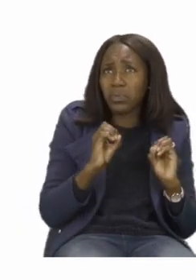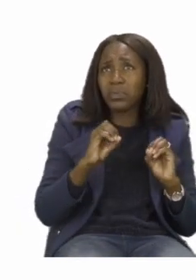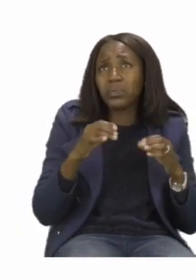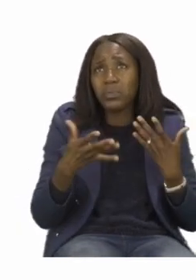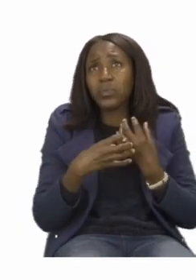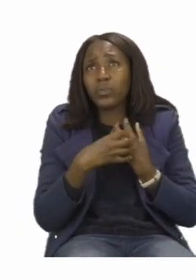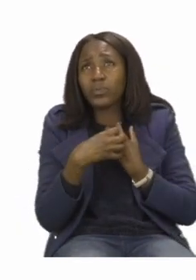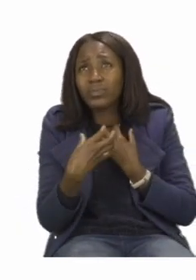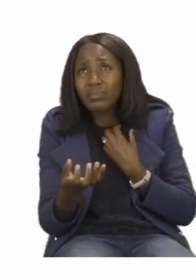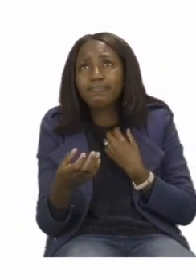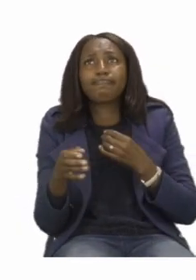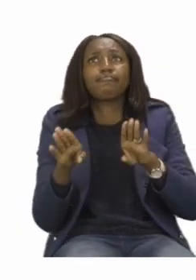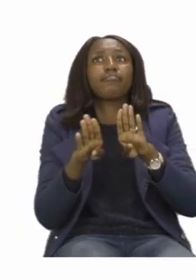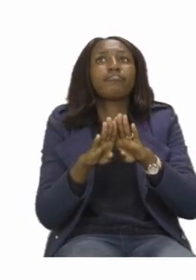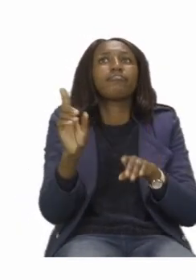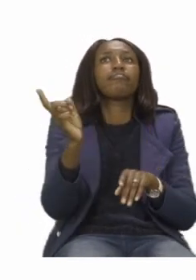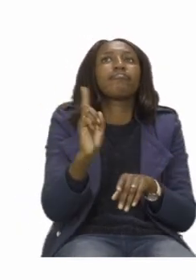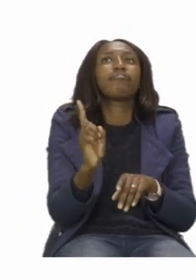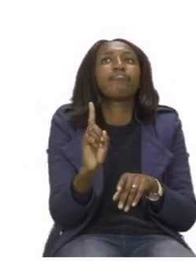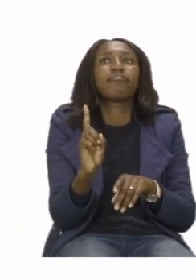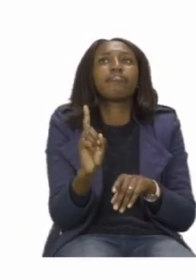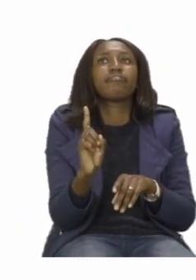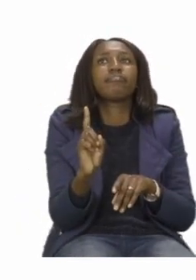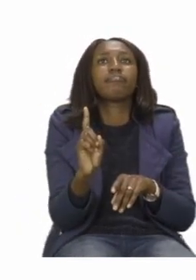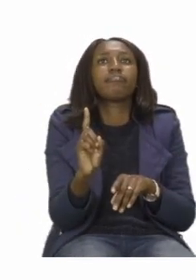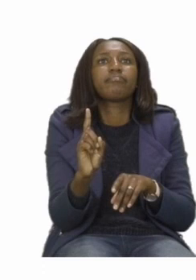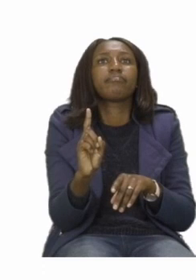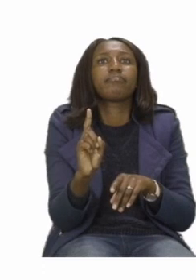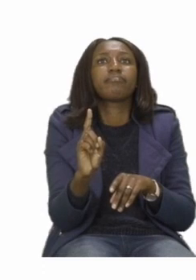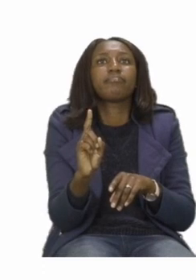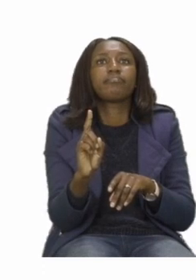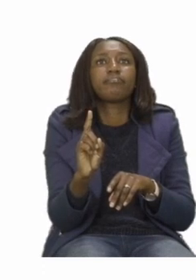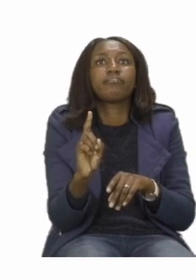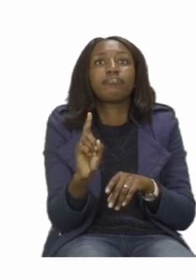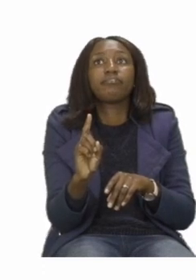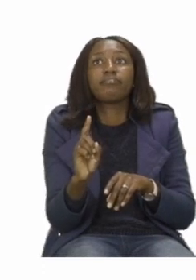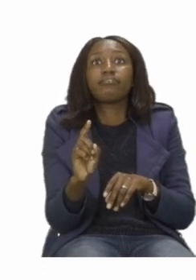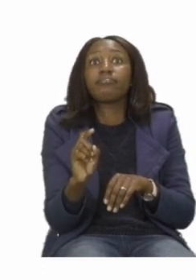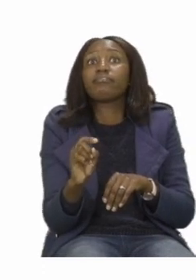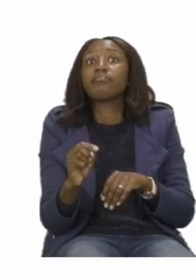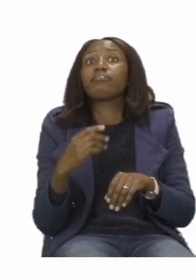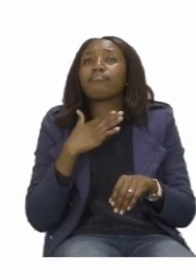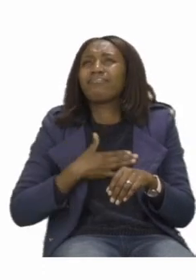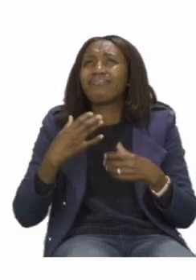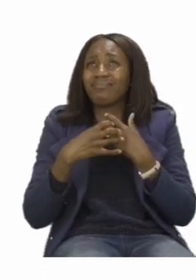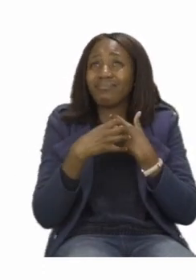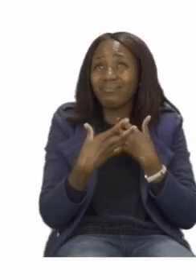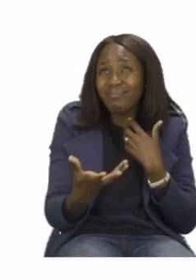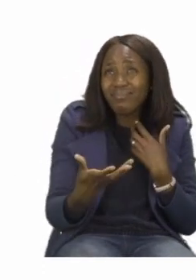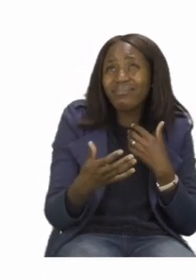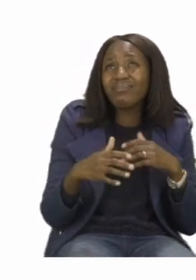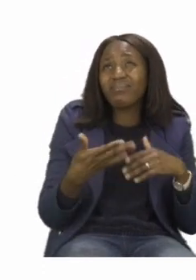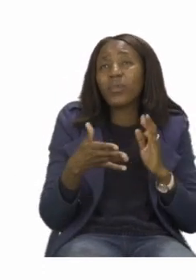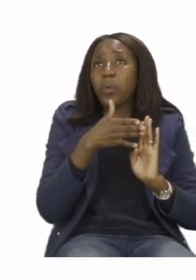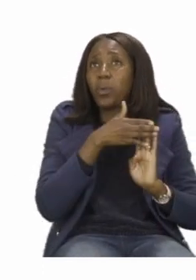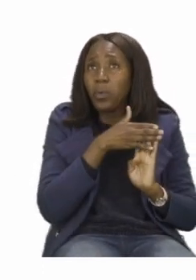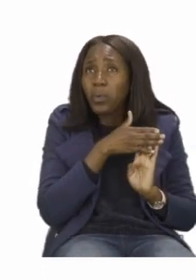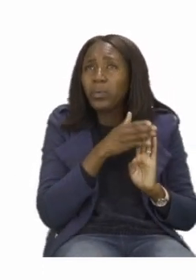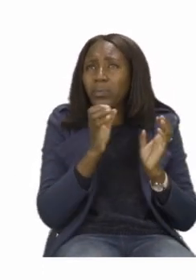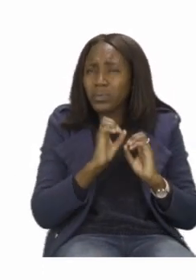or feel unsafe? What must you do if you are